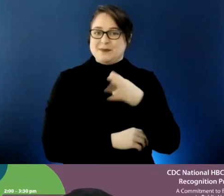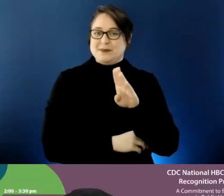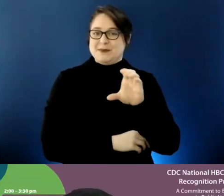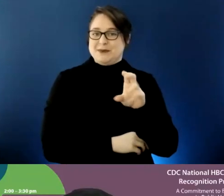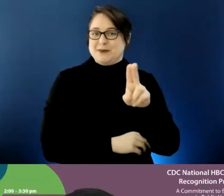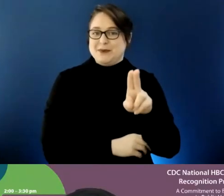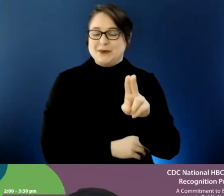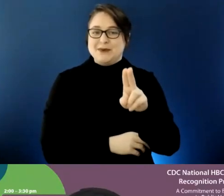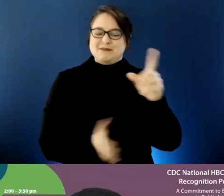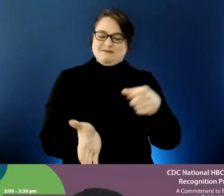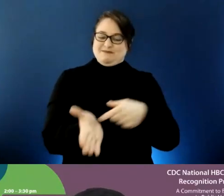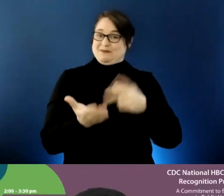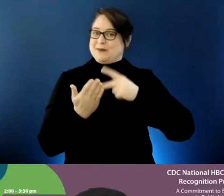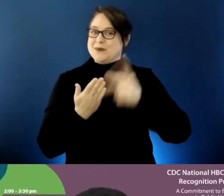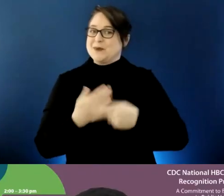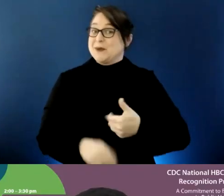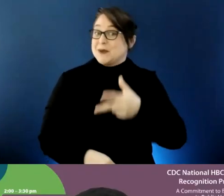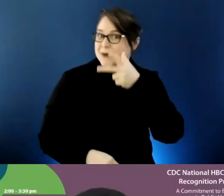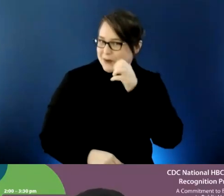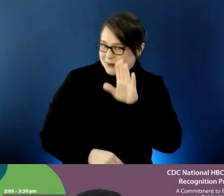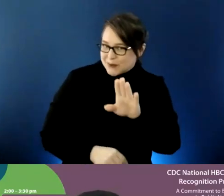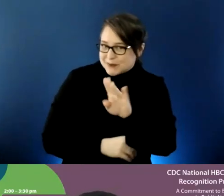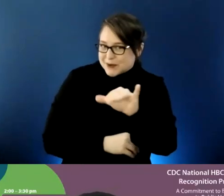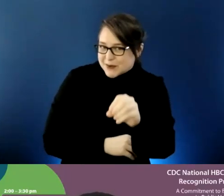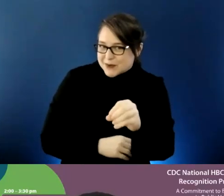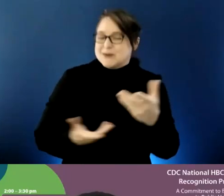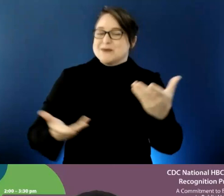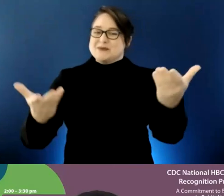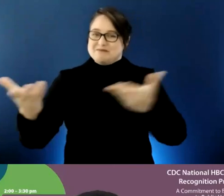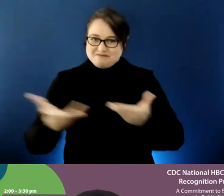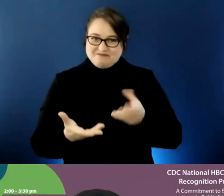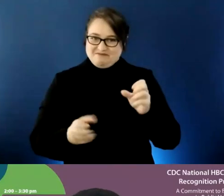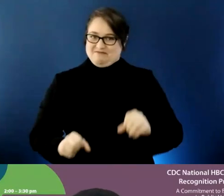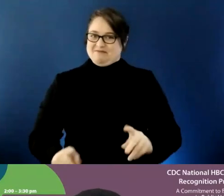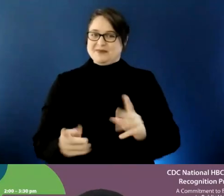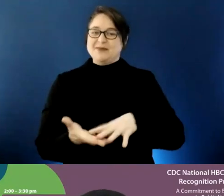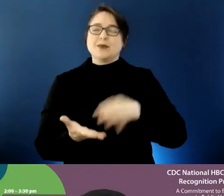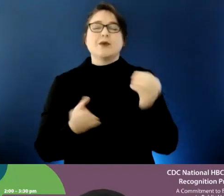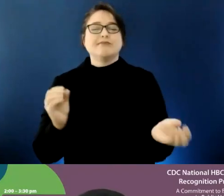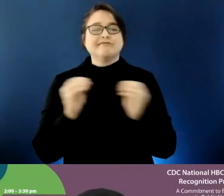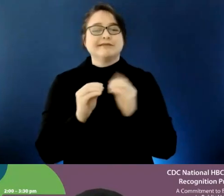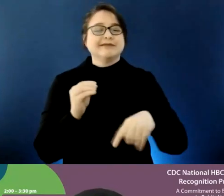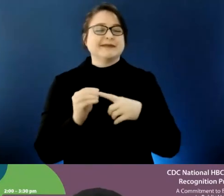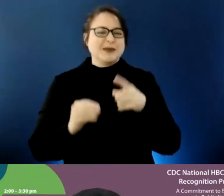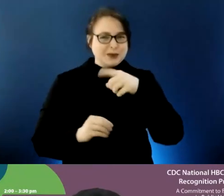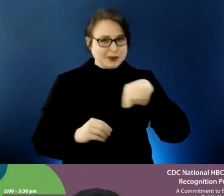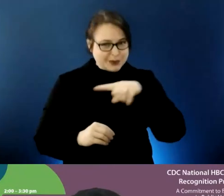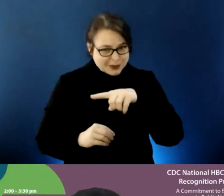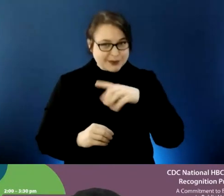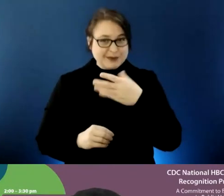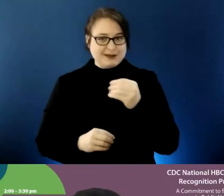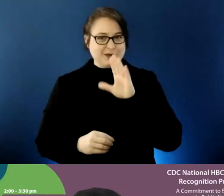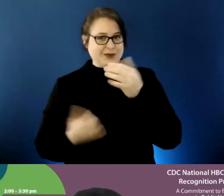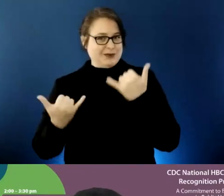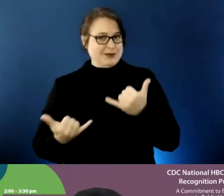So we heard your bios, and we welcome an opportunity to learn more about you and your current role. So I'm going